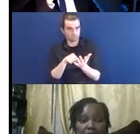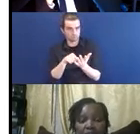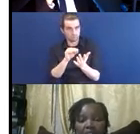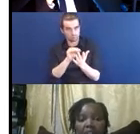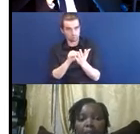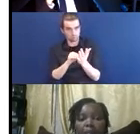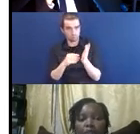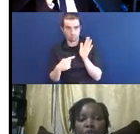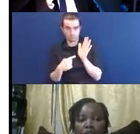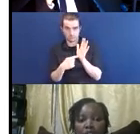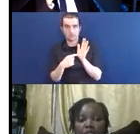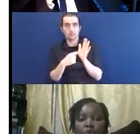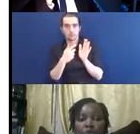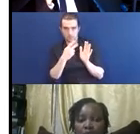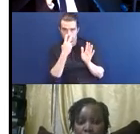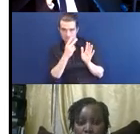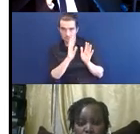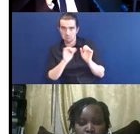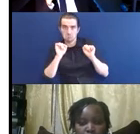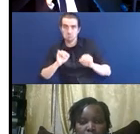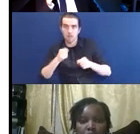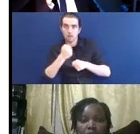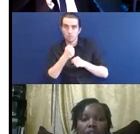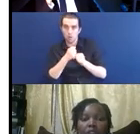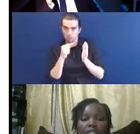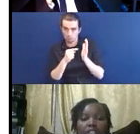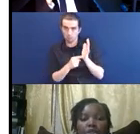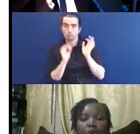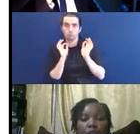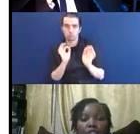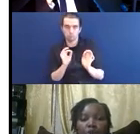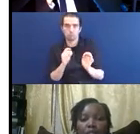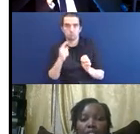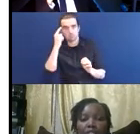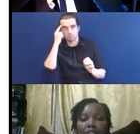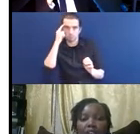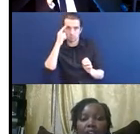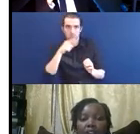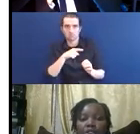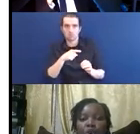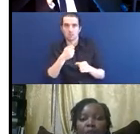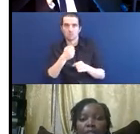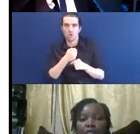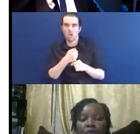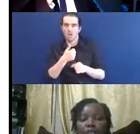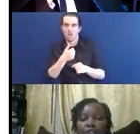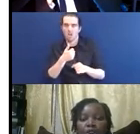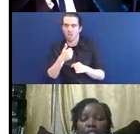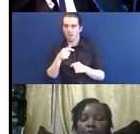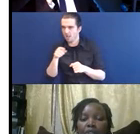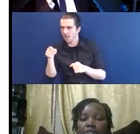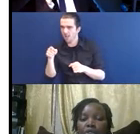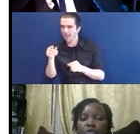jobs are more suited to disabled people. Instead, do ensure that requirements for